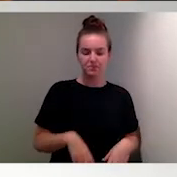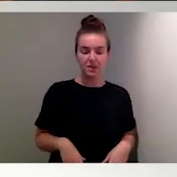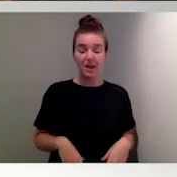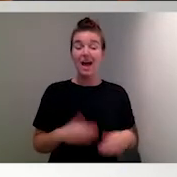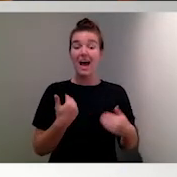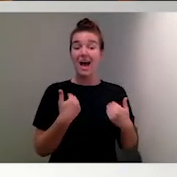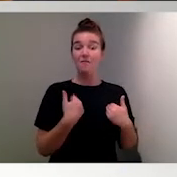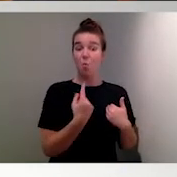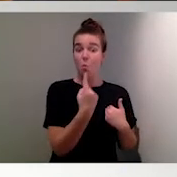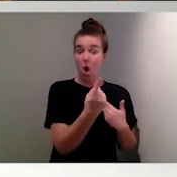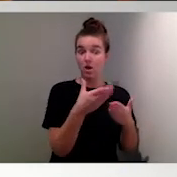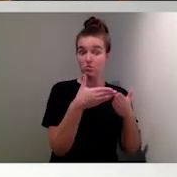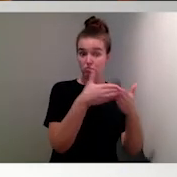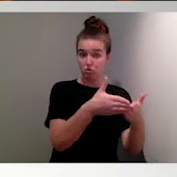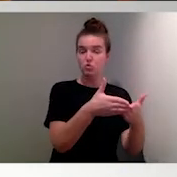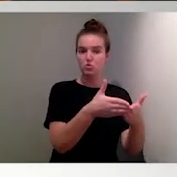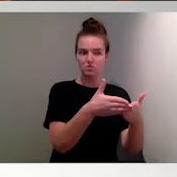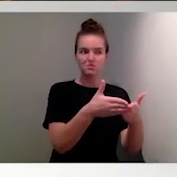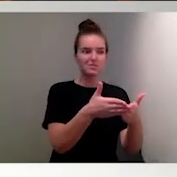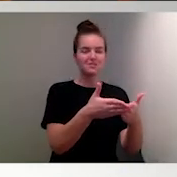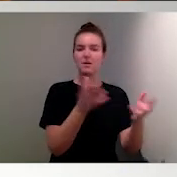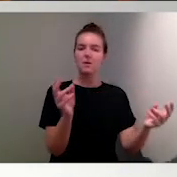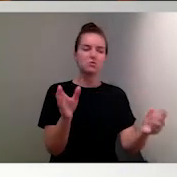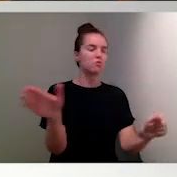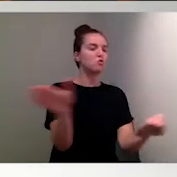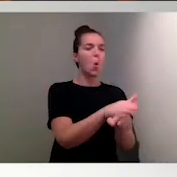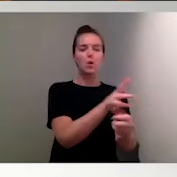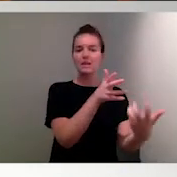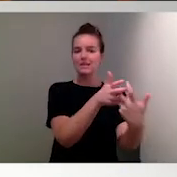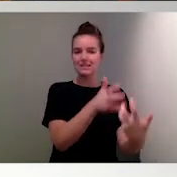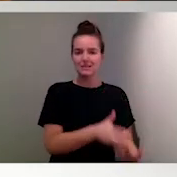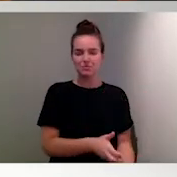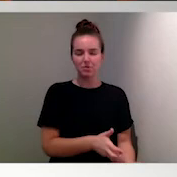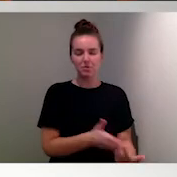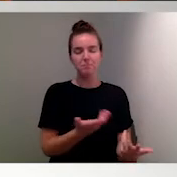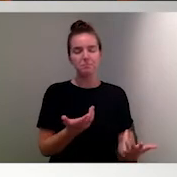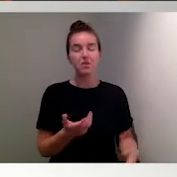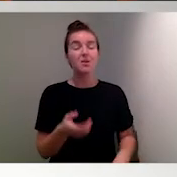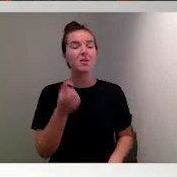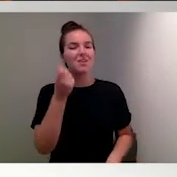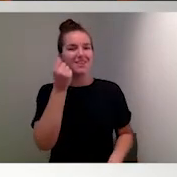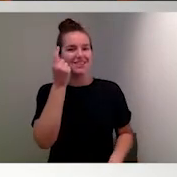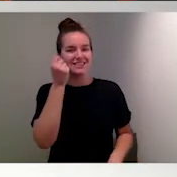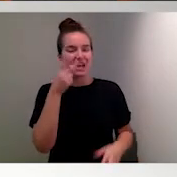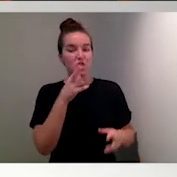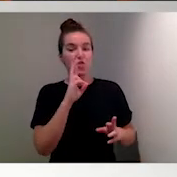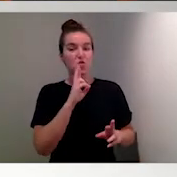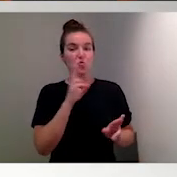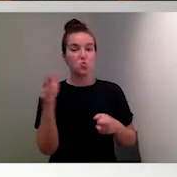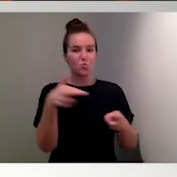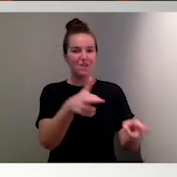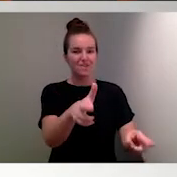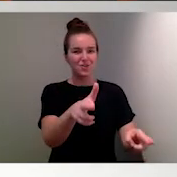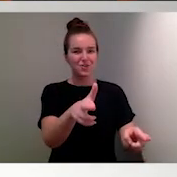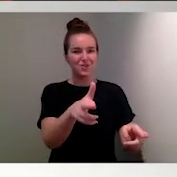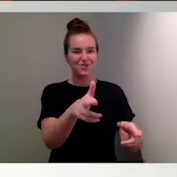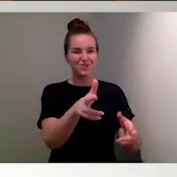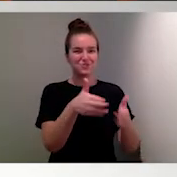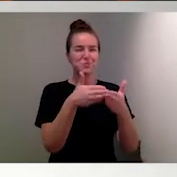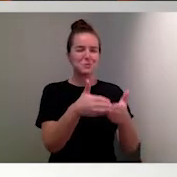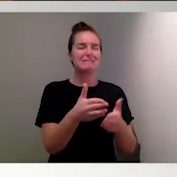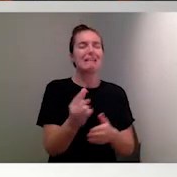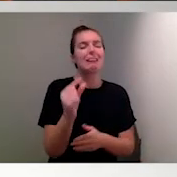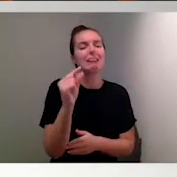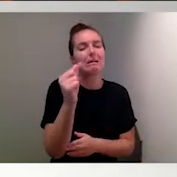little bit harder to do a river cruise because of the way that they set up at the different ports. So having some mobility is